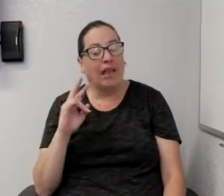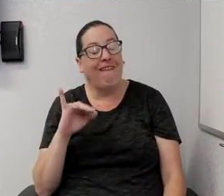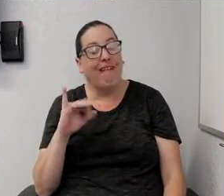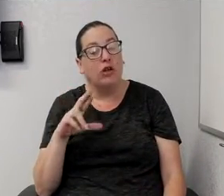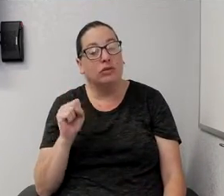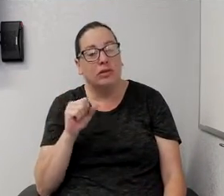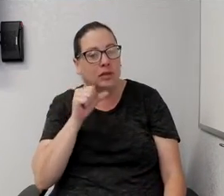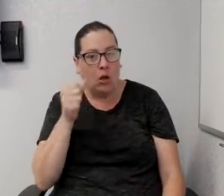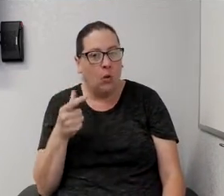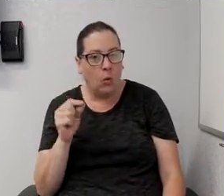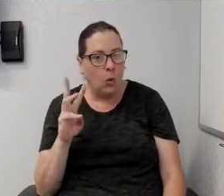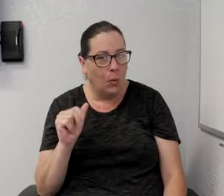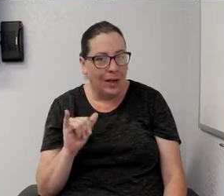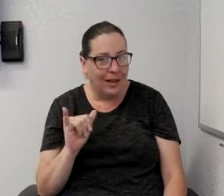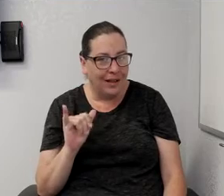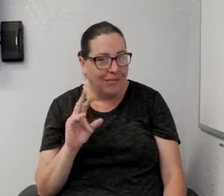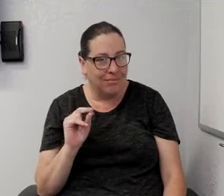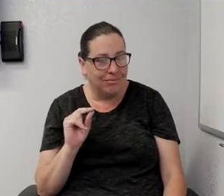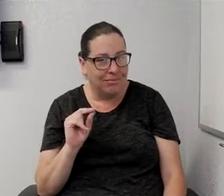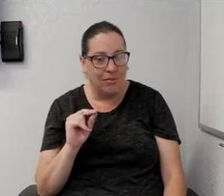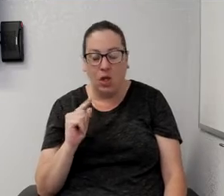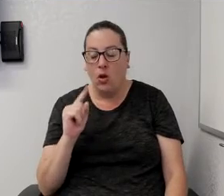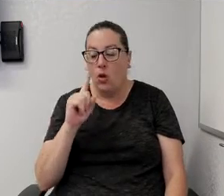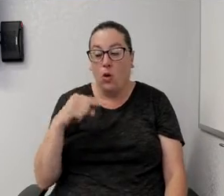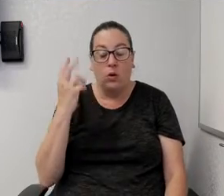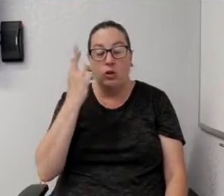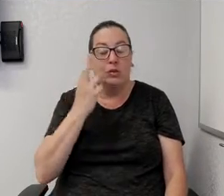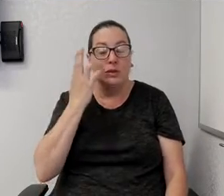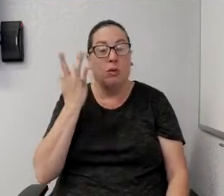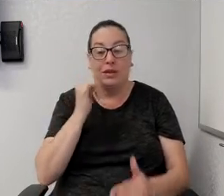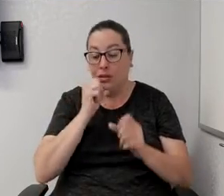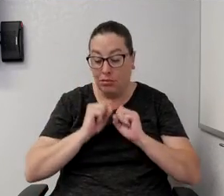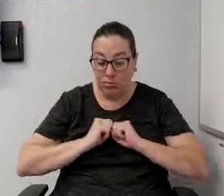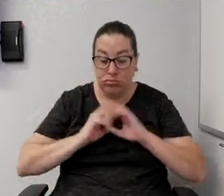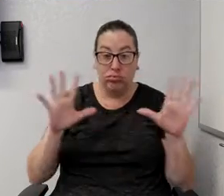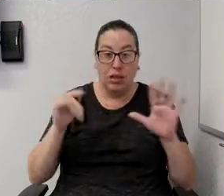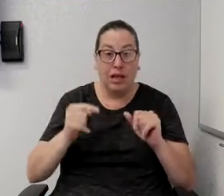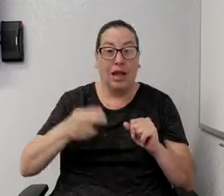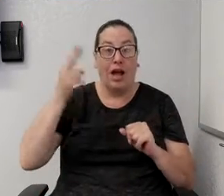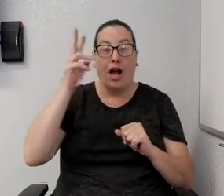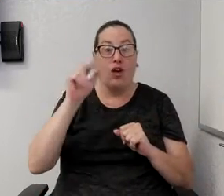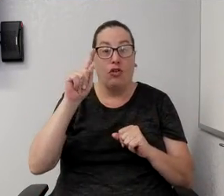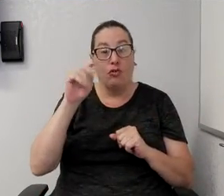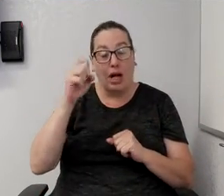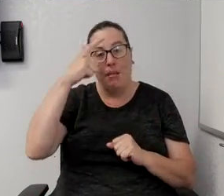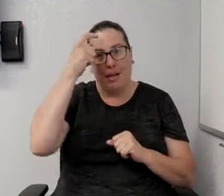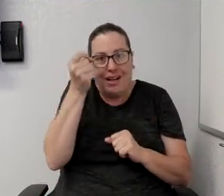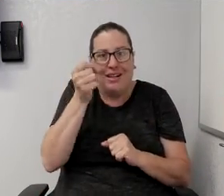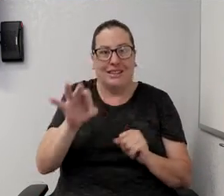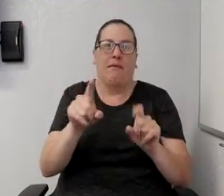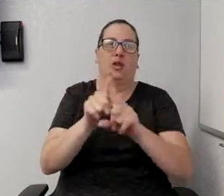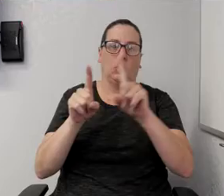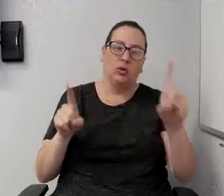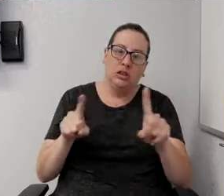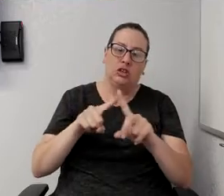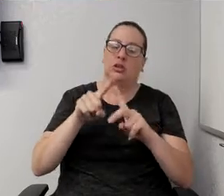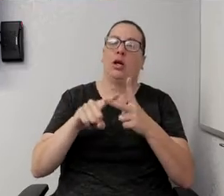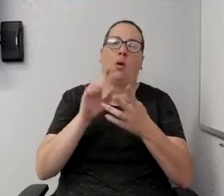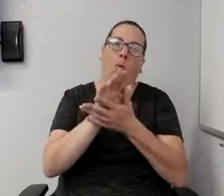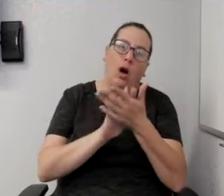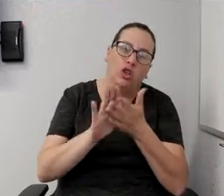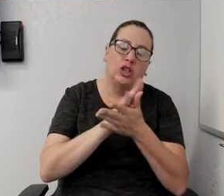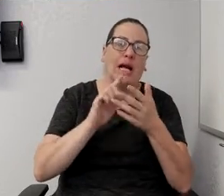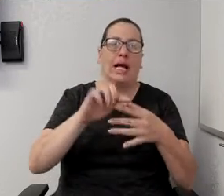away. And the only reason it's not spreading at a higher rate is because all the things we're doing. Right. So that is the fear that